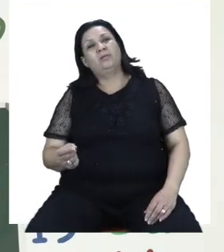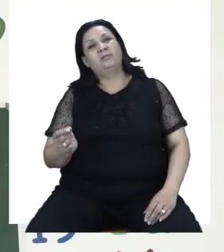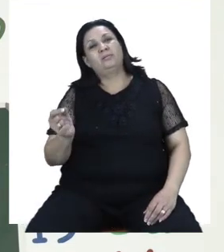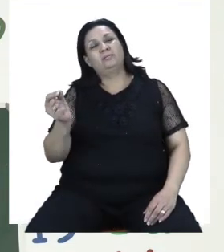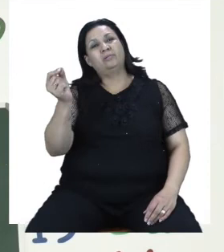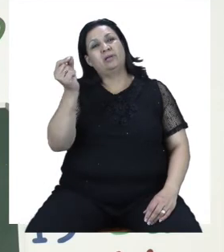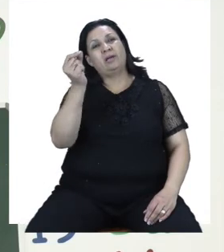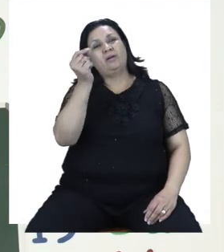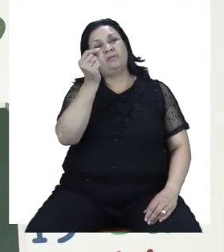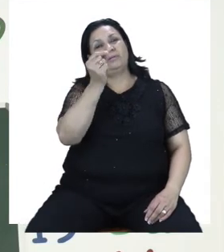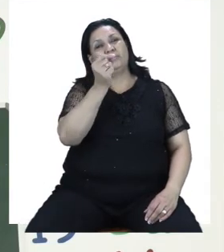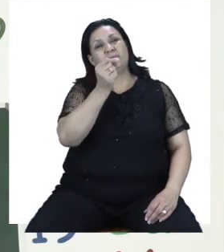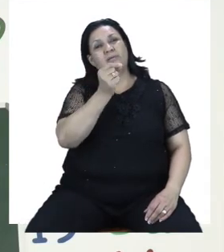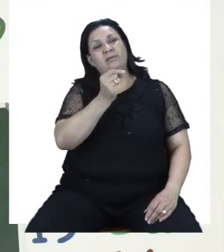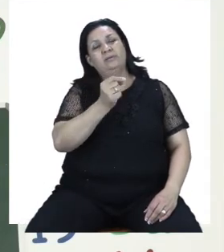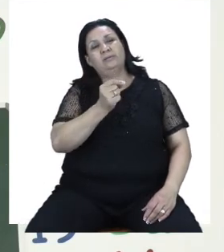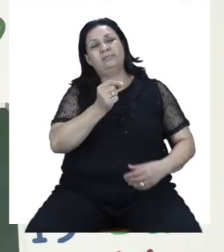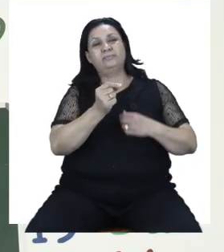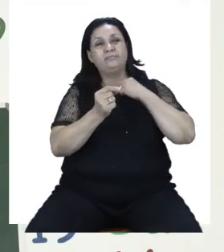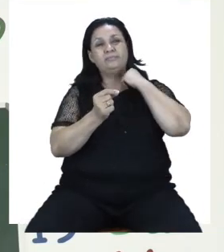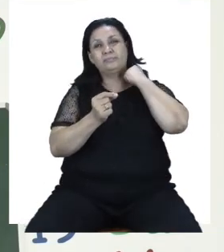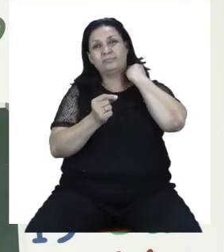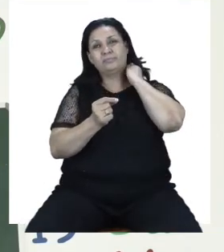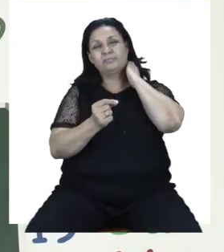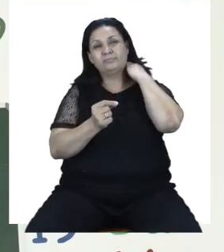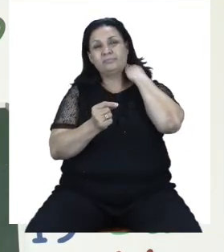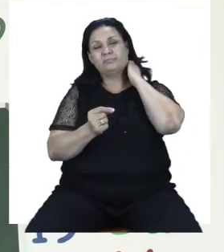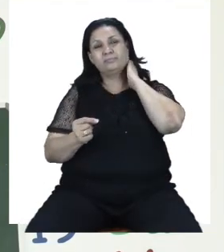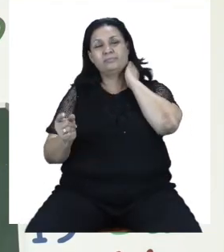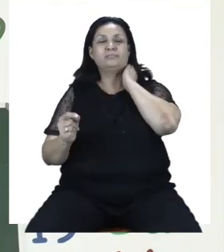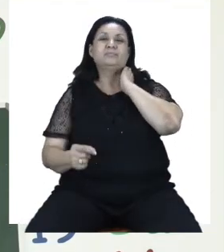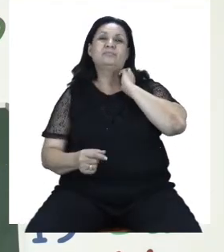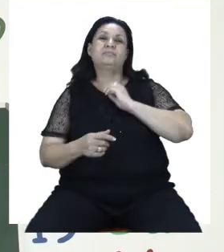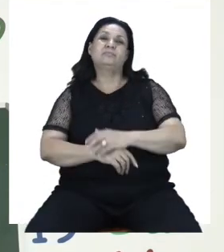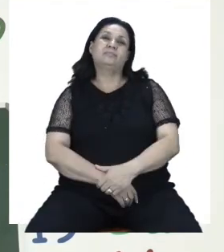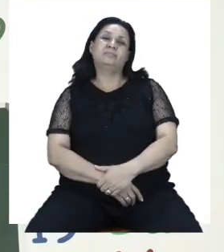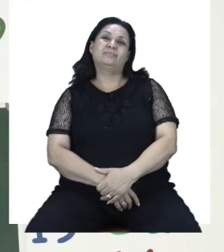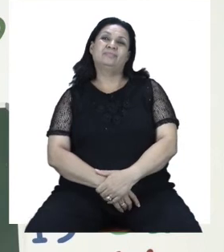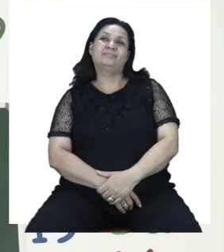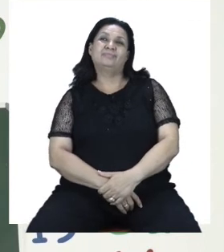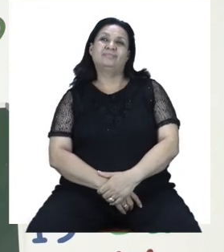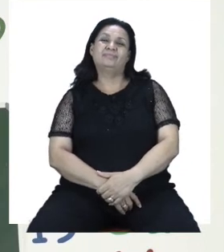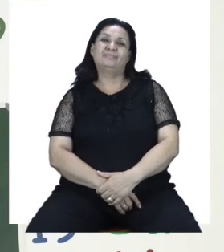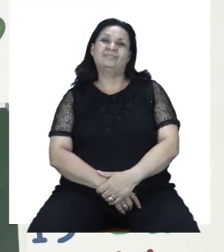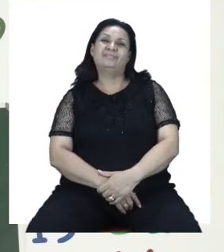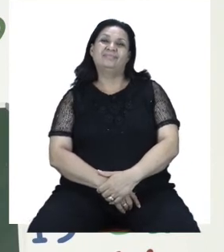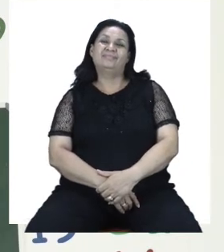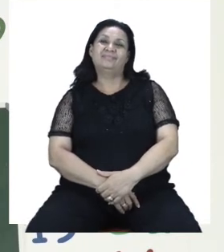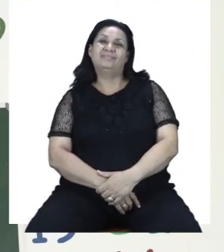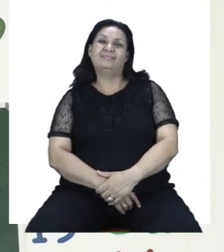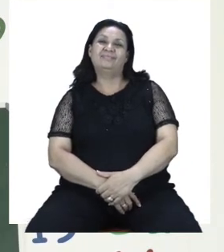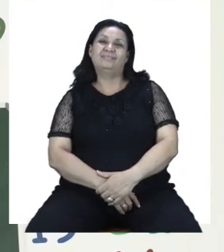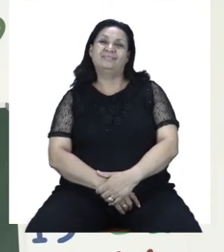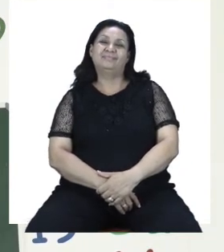it's round. Please take your time and don't rush because remember, he's a lazy